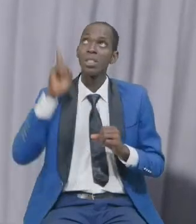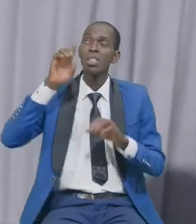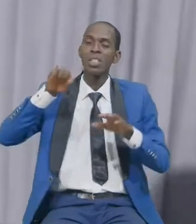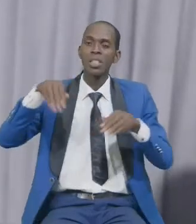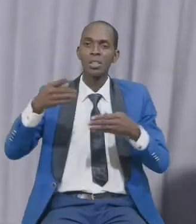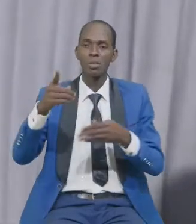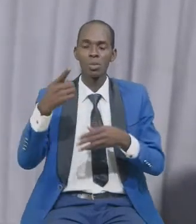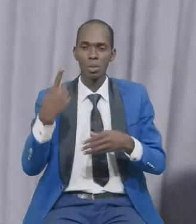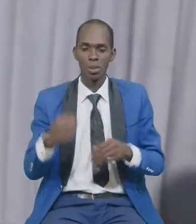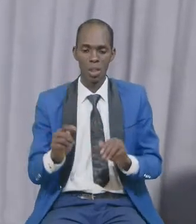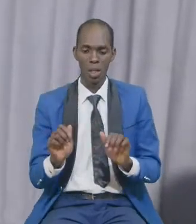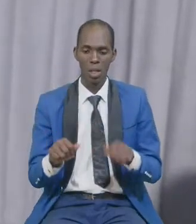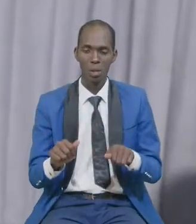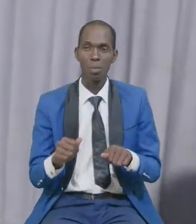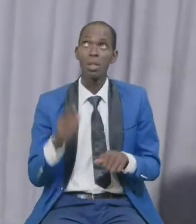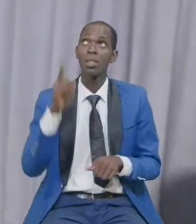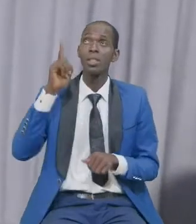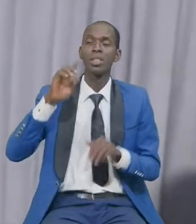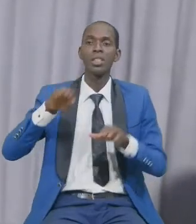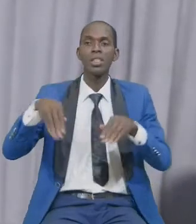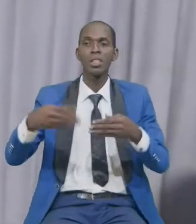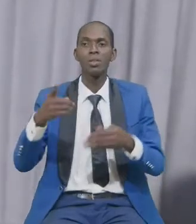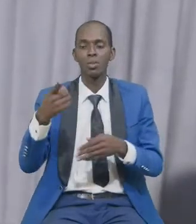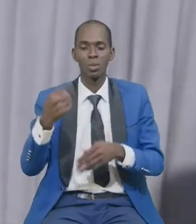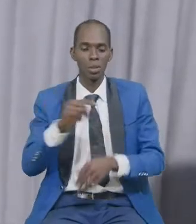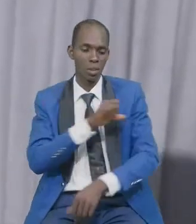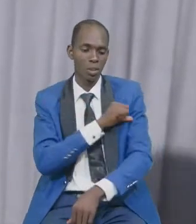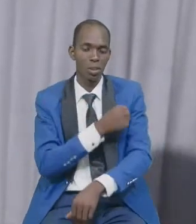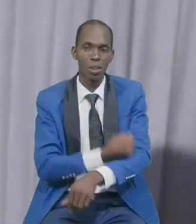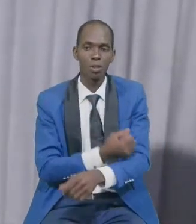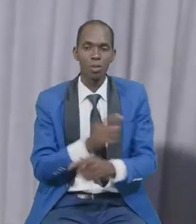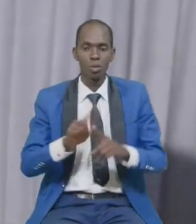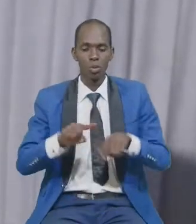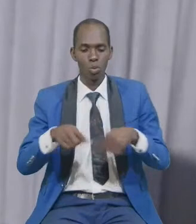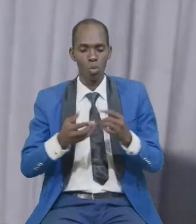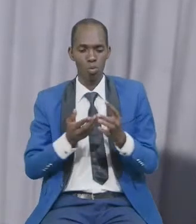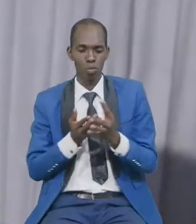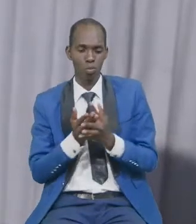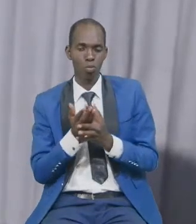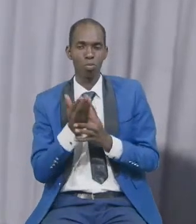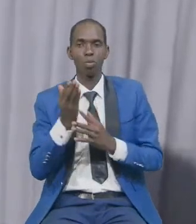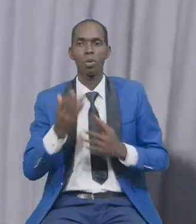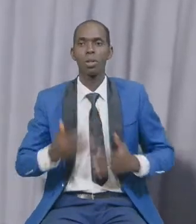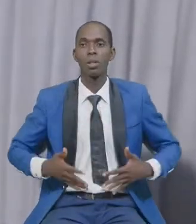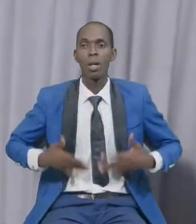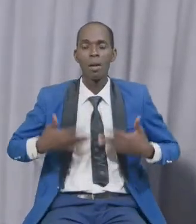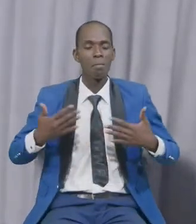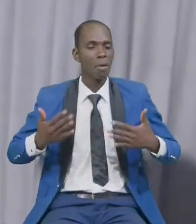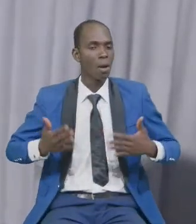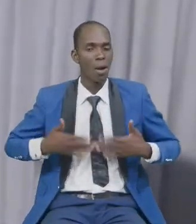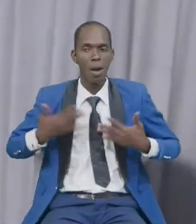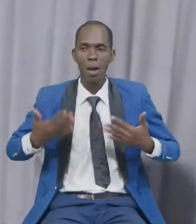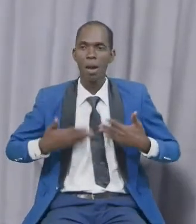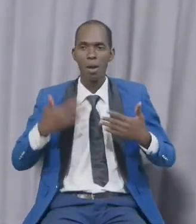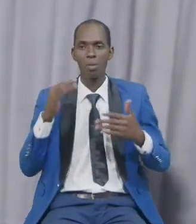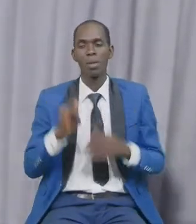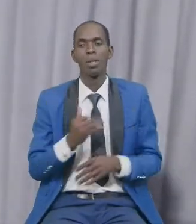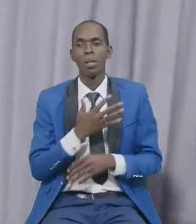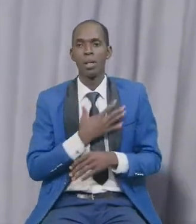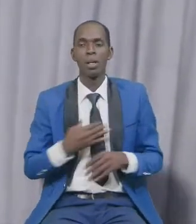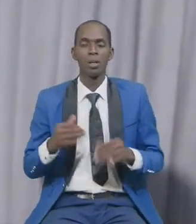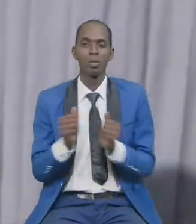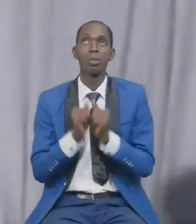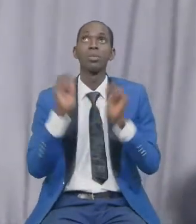enablement, and he gives you the strength to go through life happily and victorious